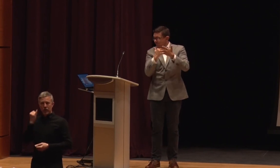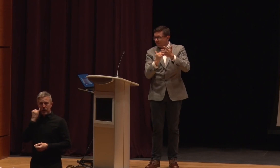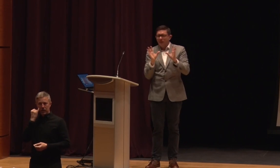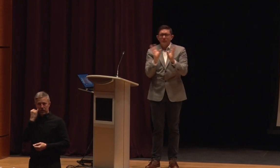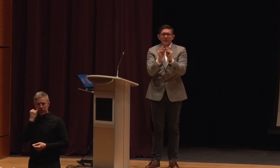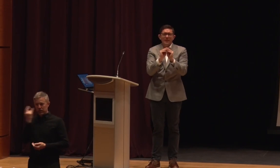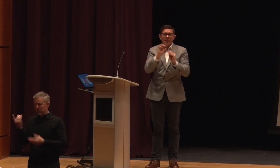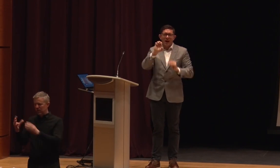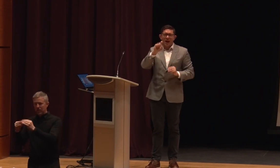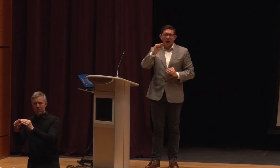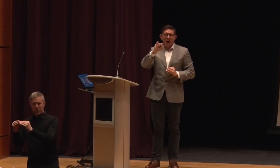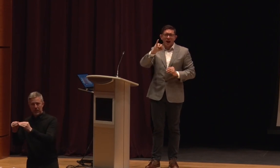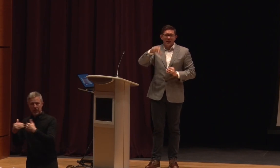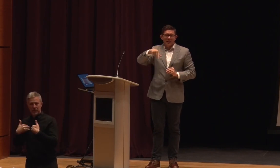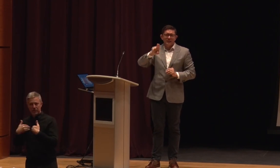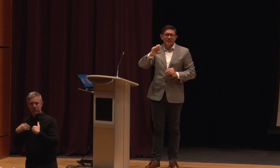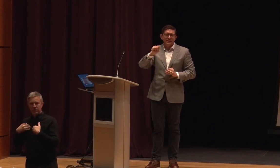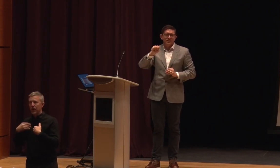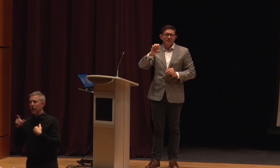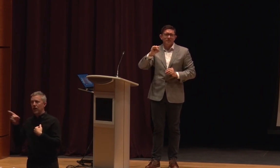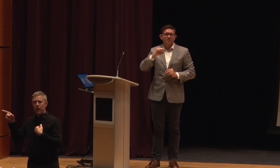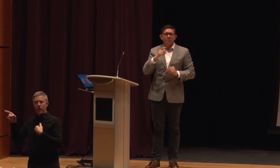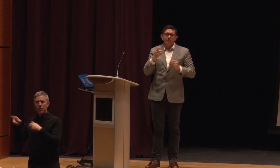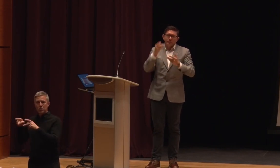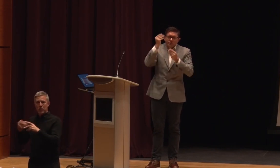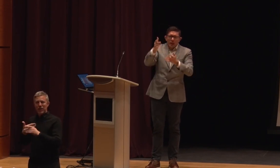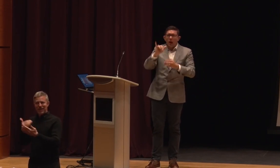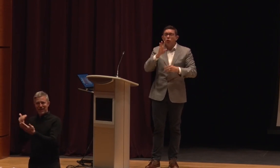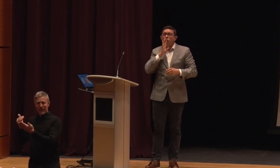that they will have a list